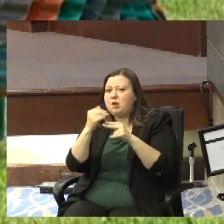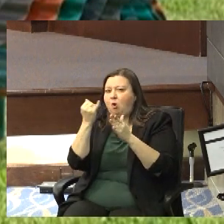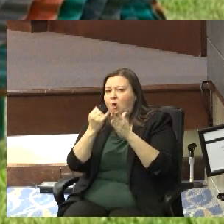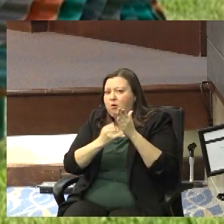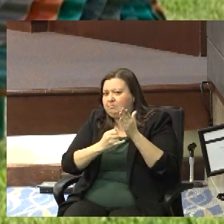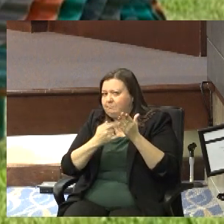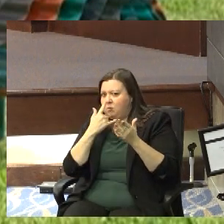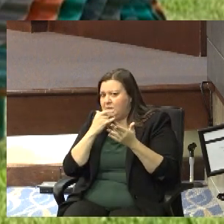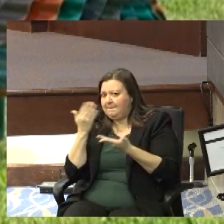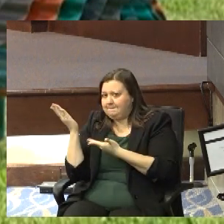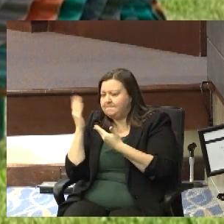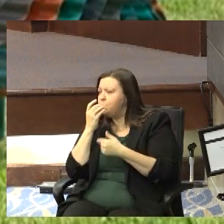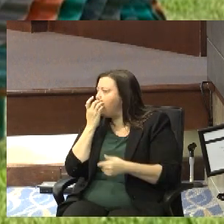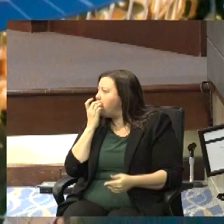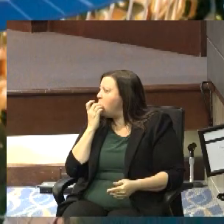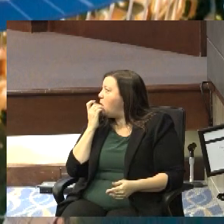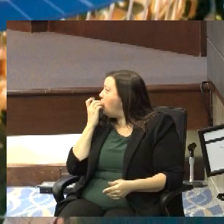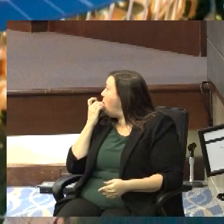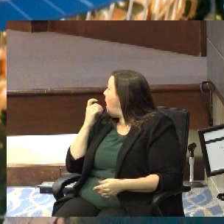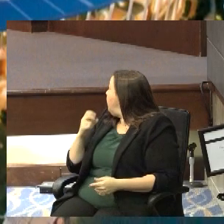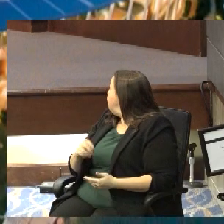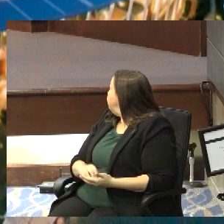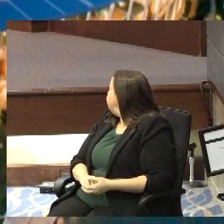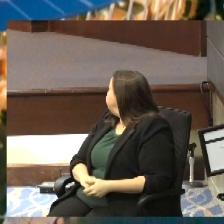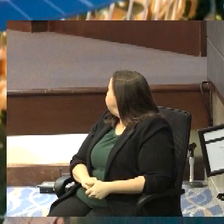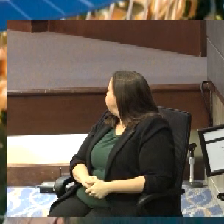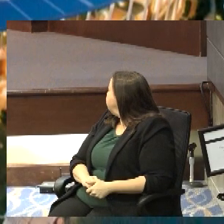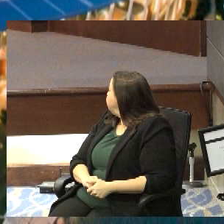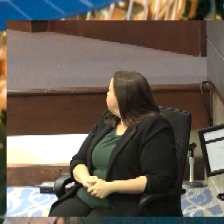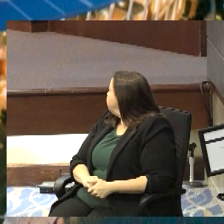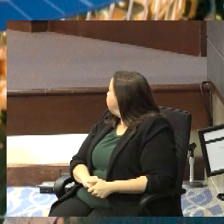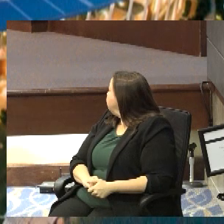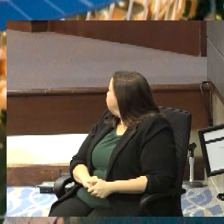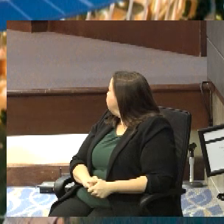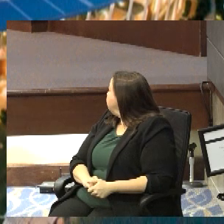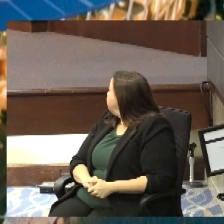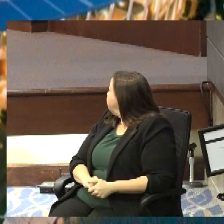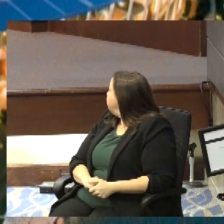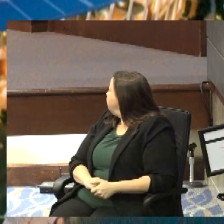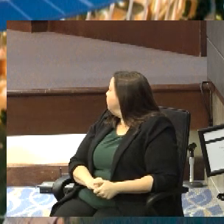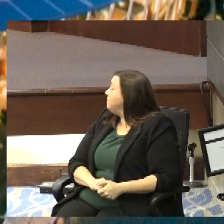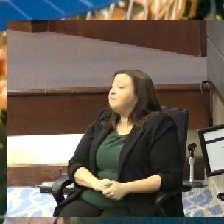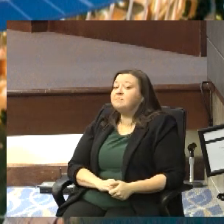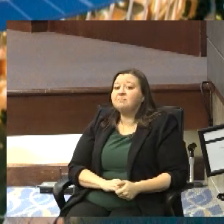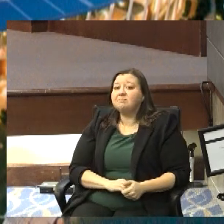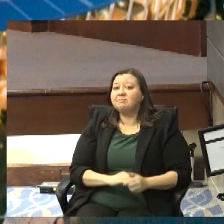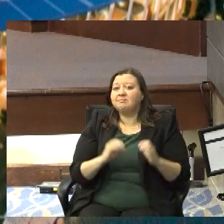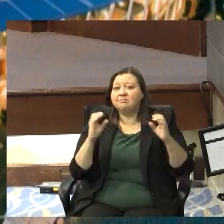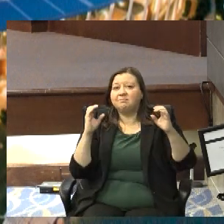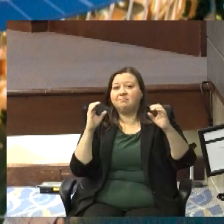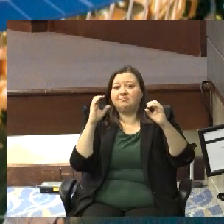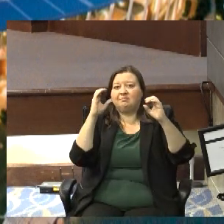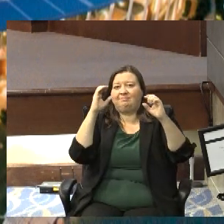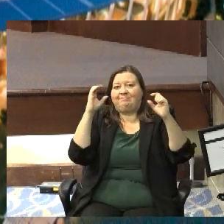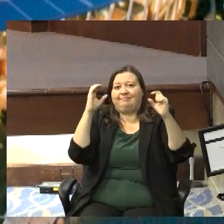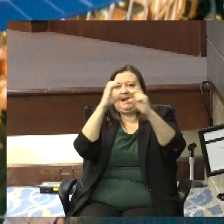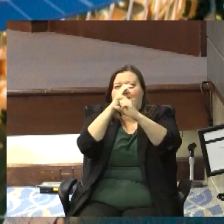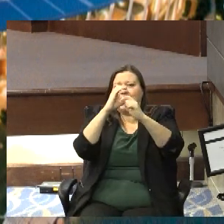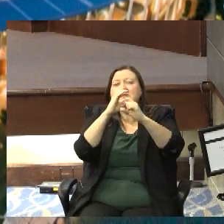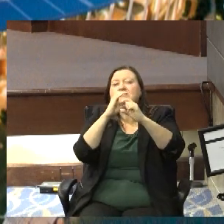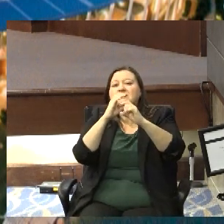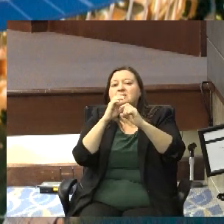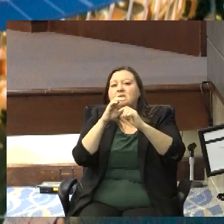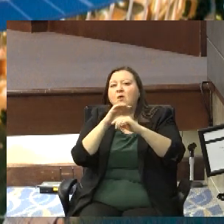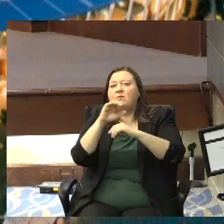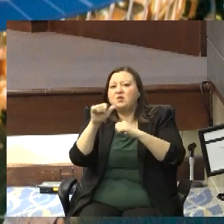installation. That's dope. It is. So Eclipse Over Texas, I said we're all excited. We're full